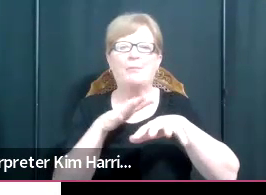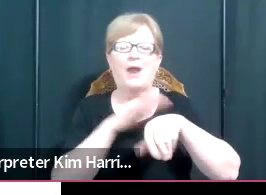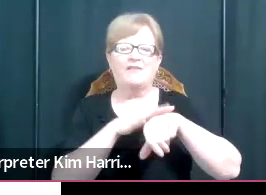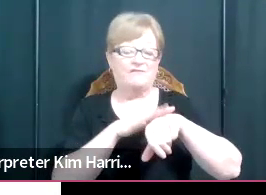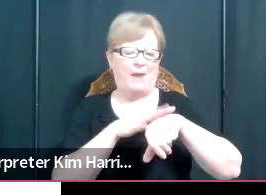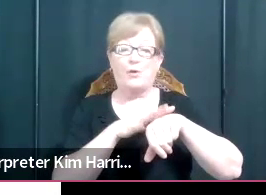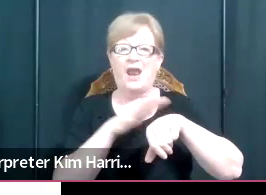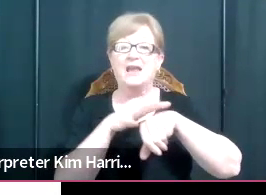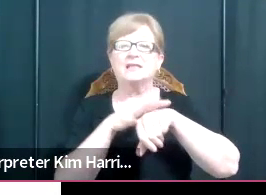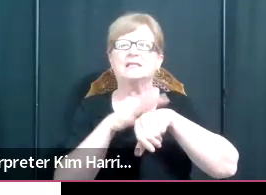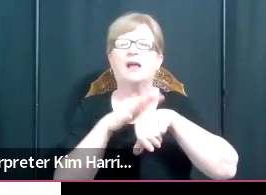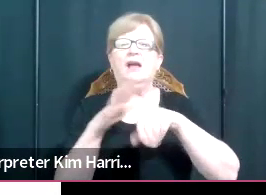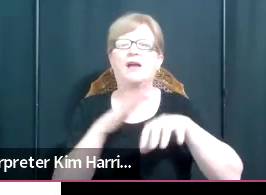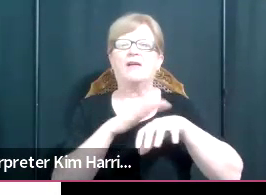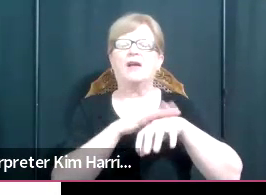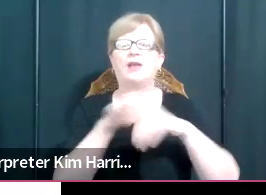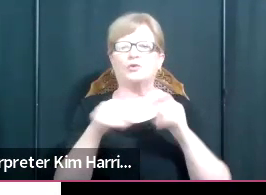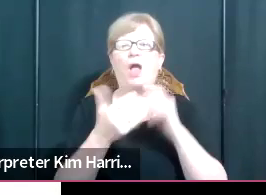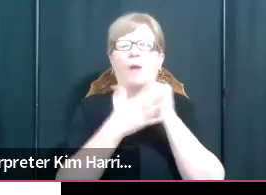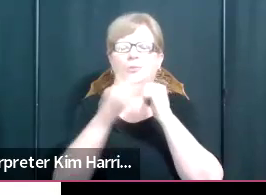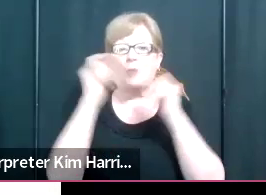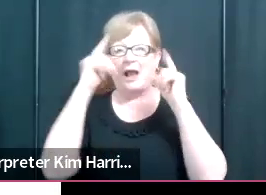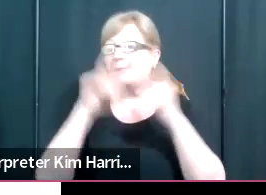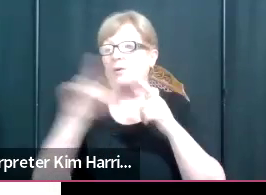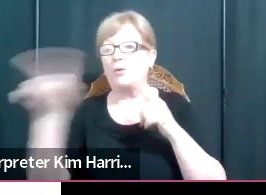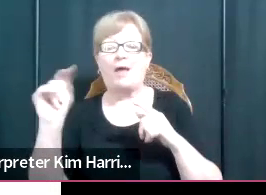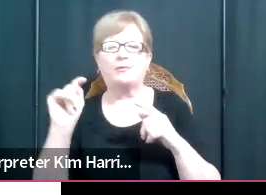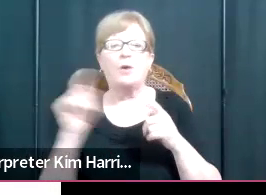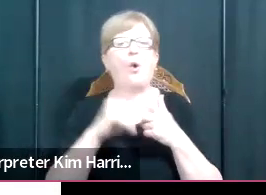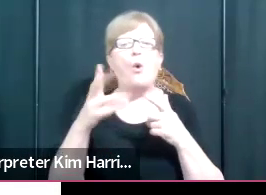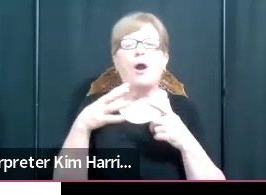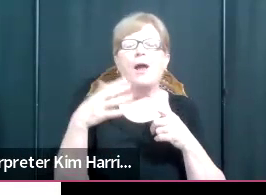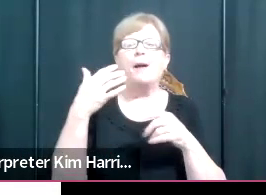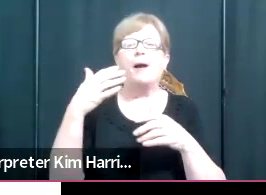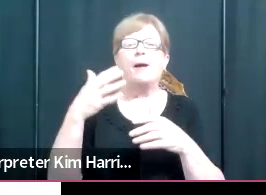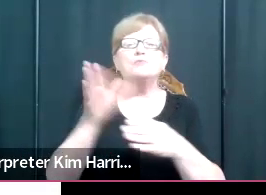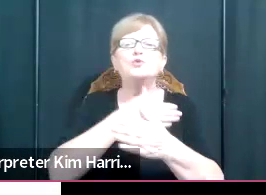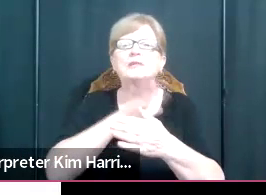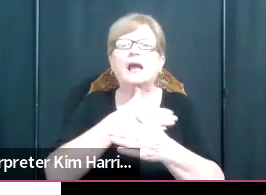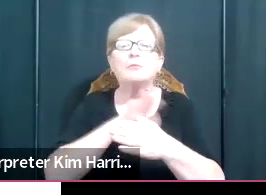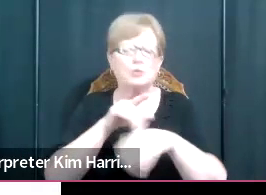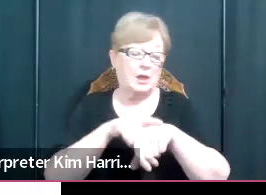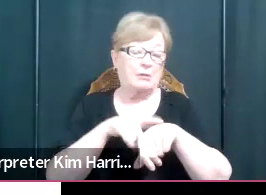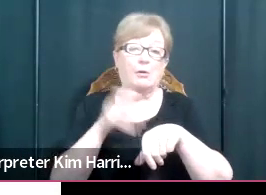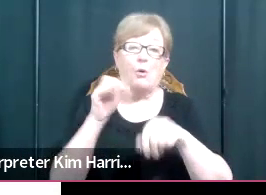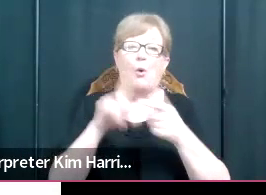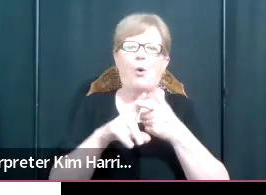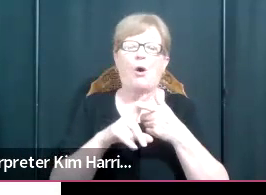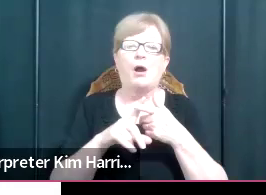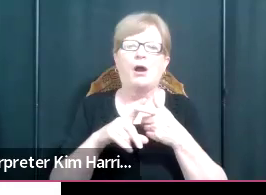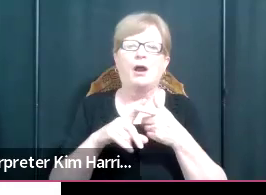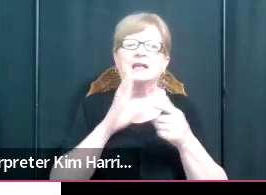something that's a bit more discreet, or some of them will play music or give you an auditory cue as well. just